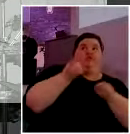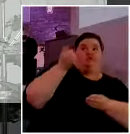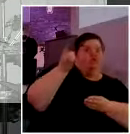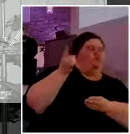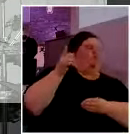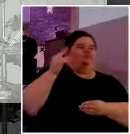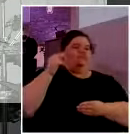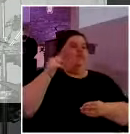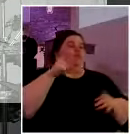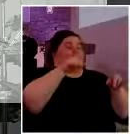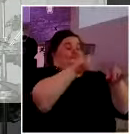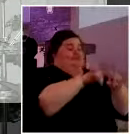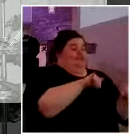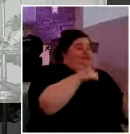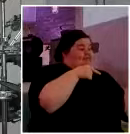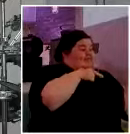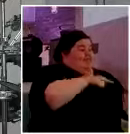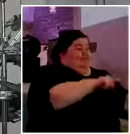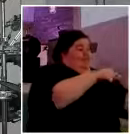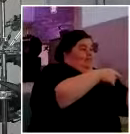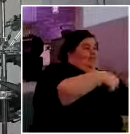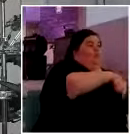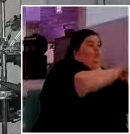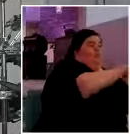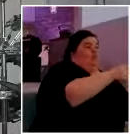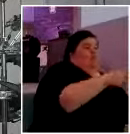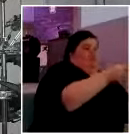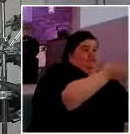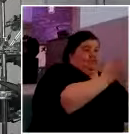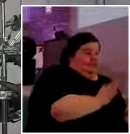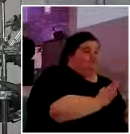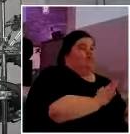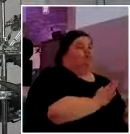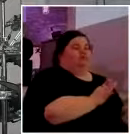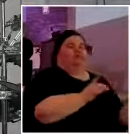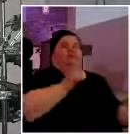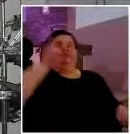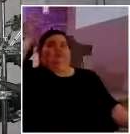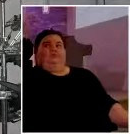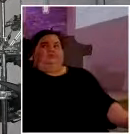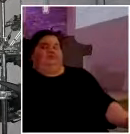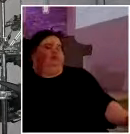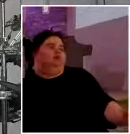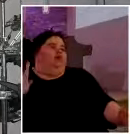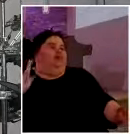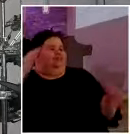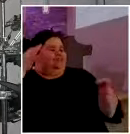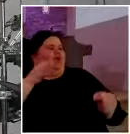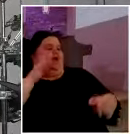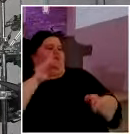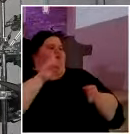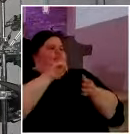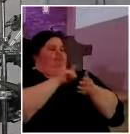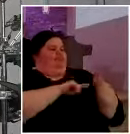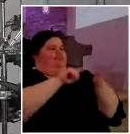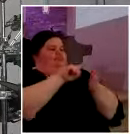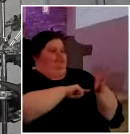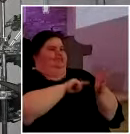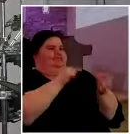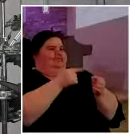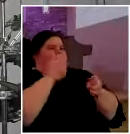rather while we were yet a sinner, he said, I'm going to purchase salvation for them. God's